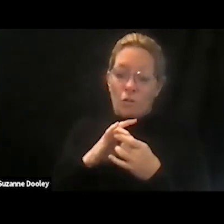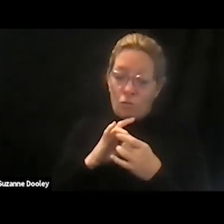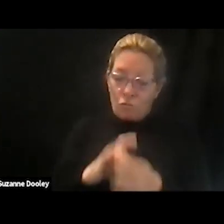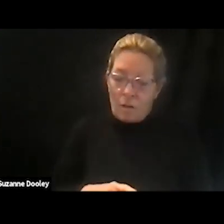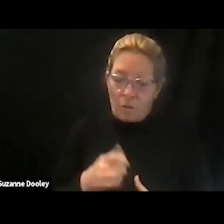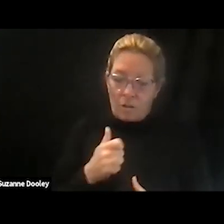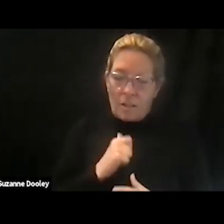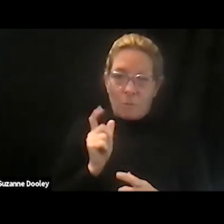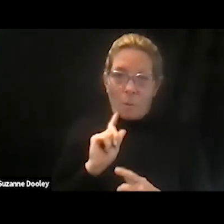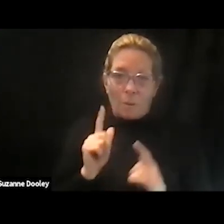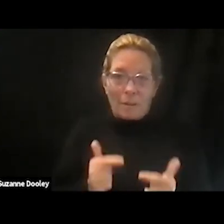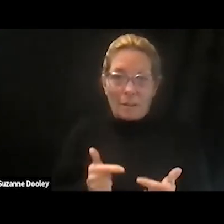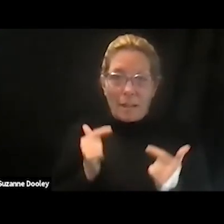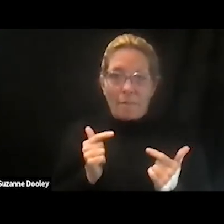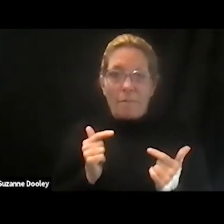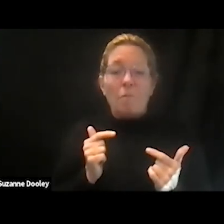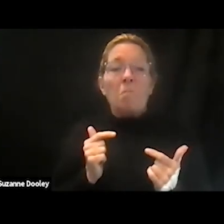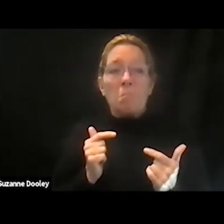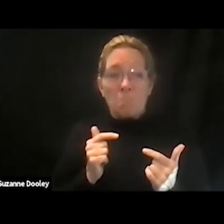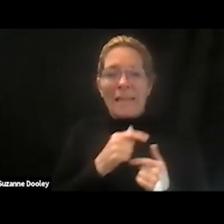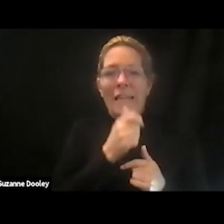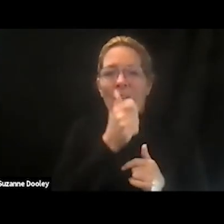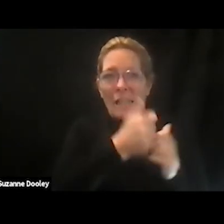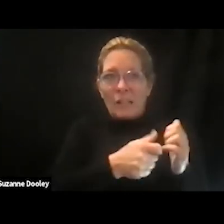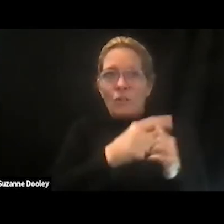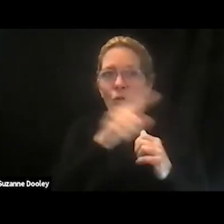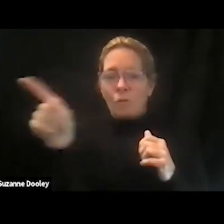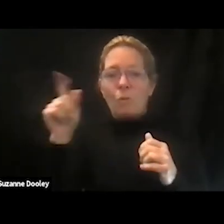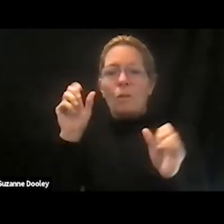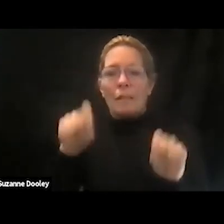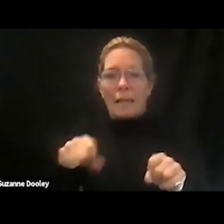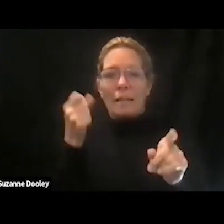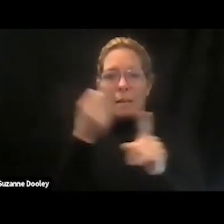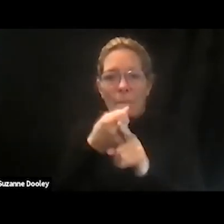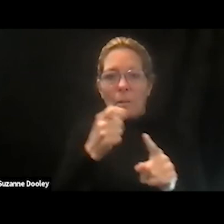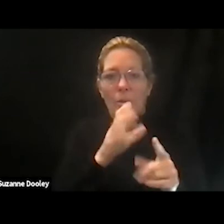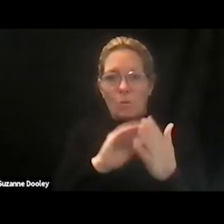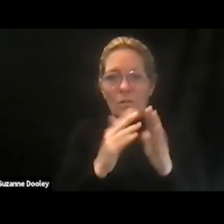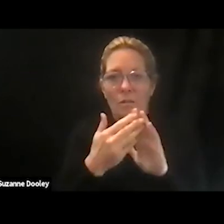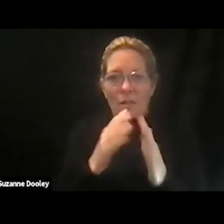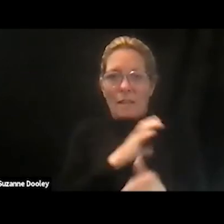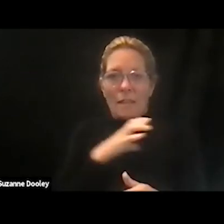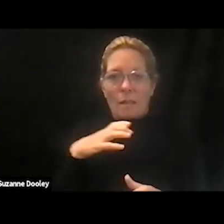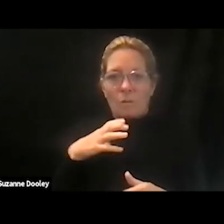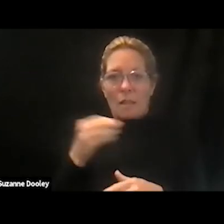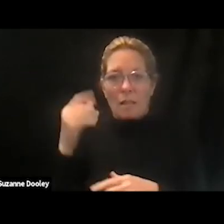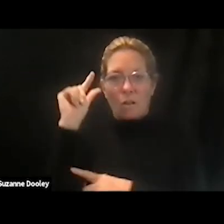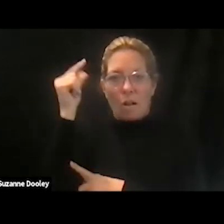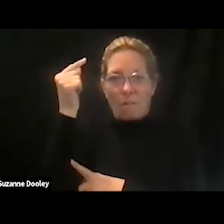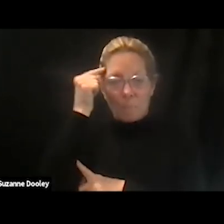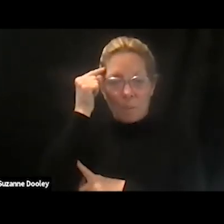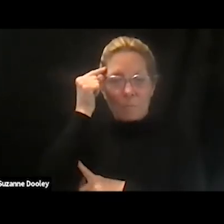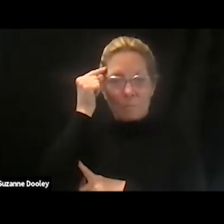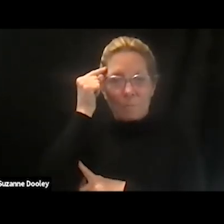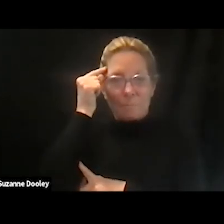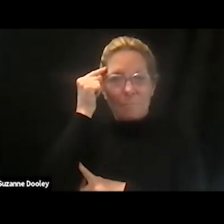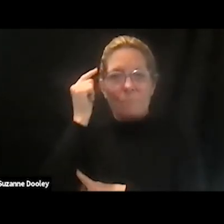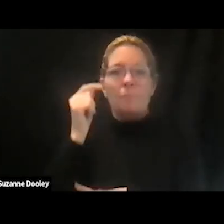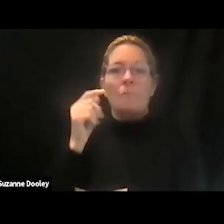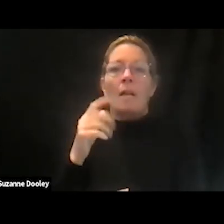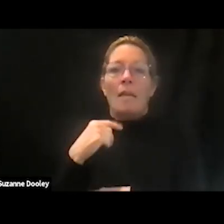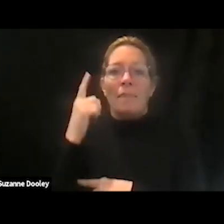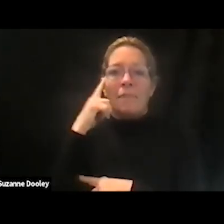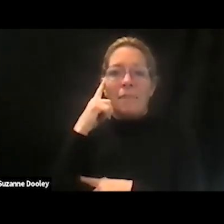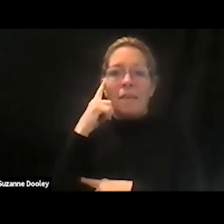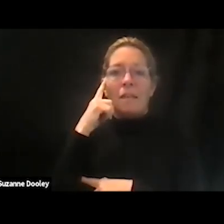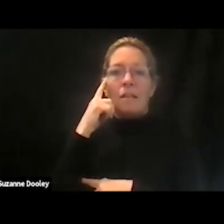are, you can really impact your city council members. You can really impact like your local government. So that's what I would say. I think